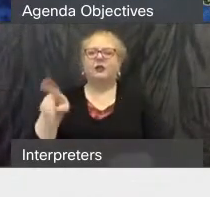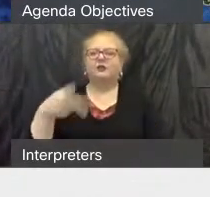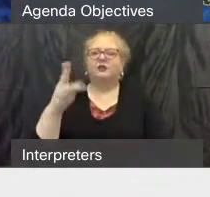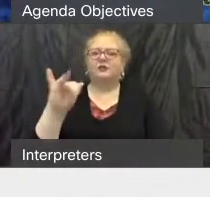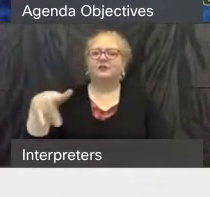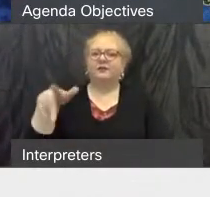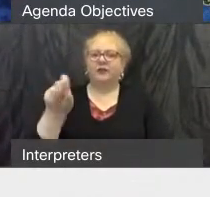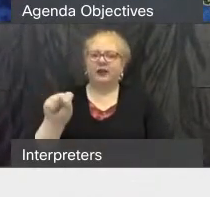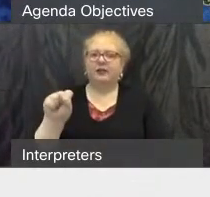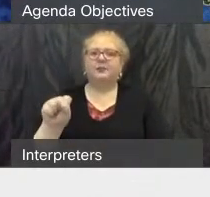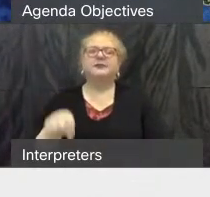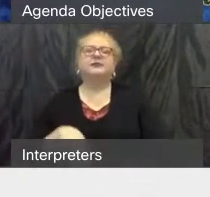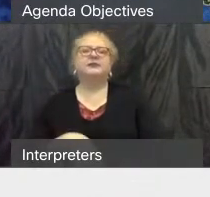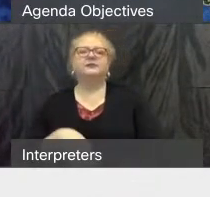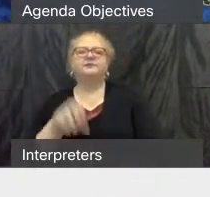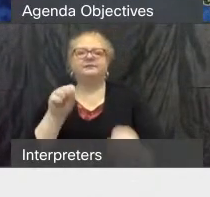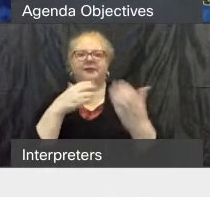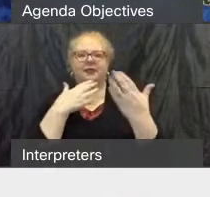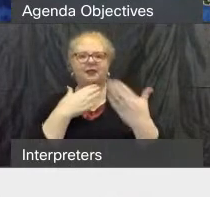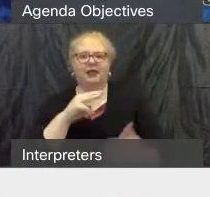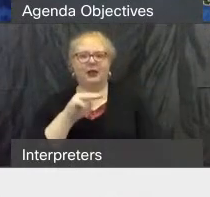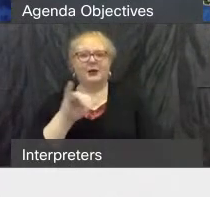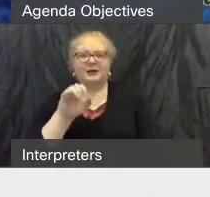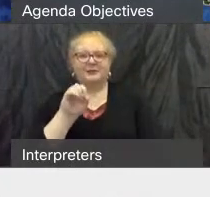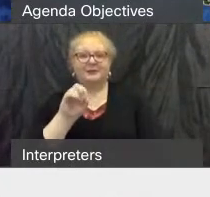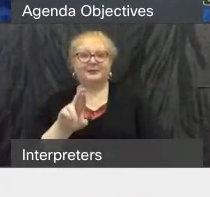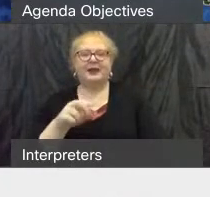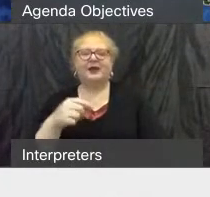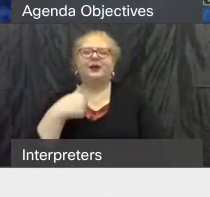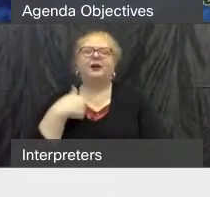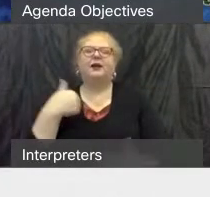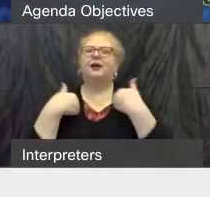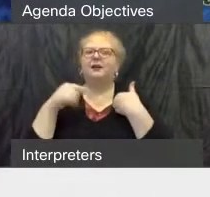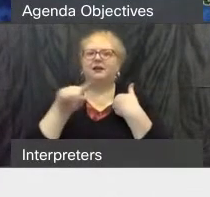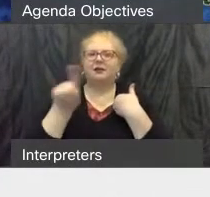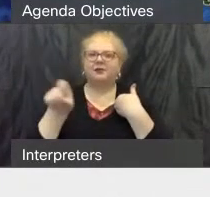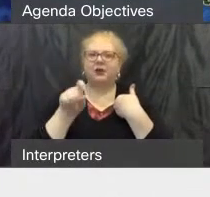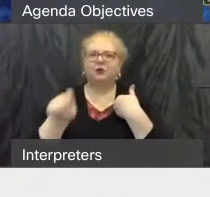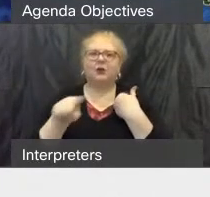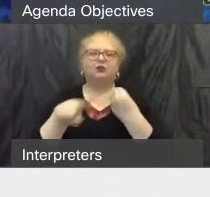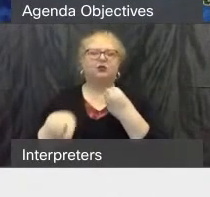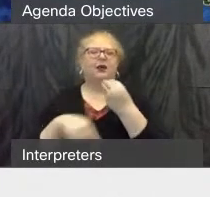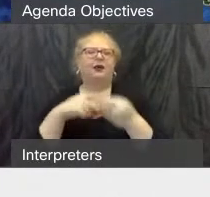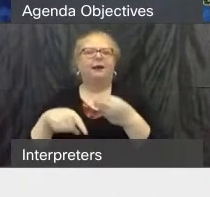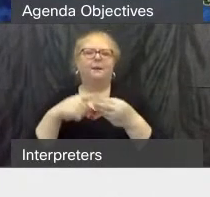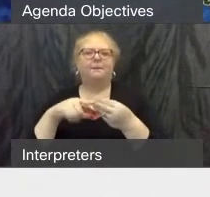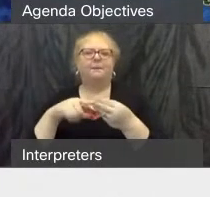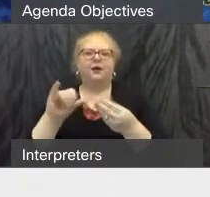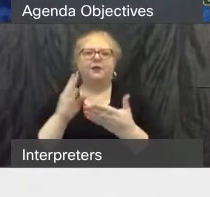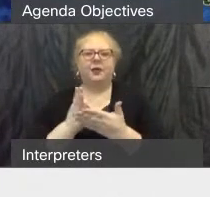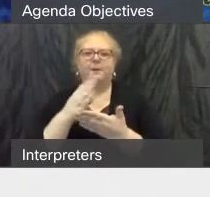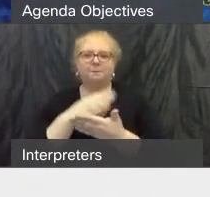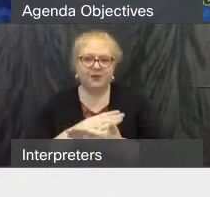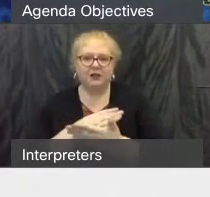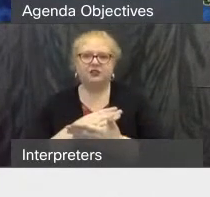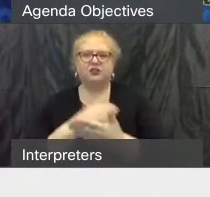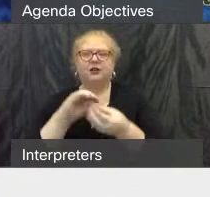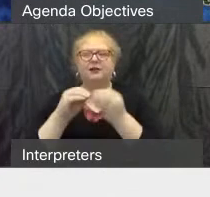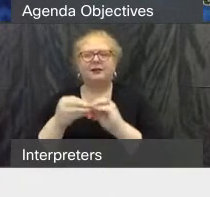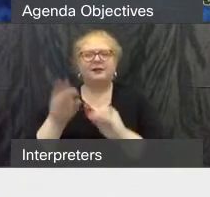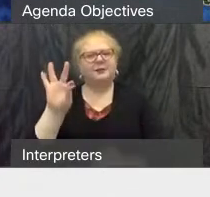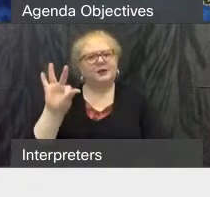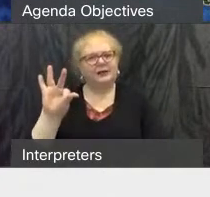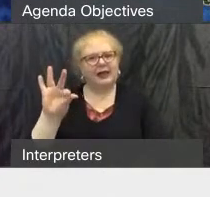Thank you, Mayor. Again, I have a question about the budget. I guess that's number 19 on